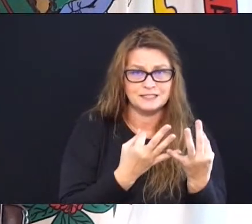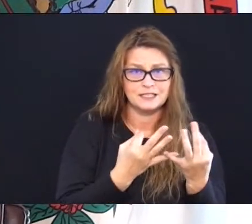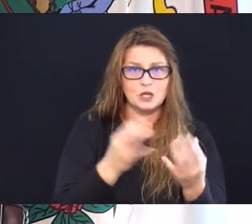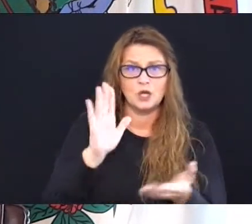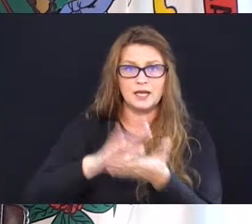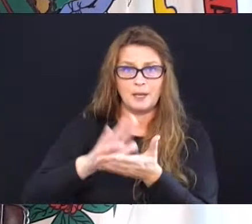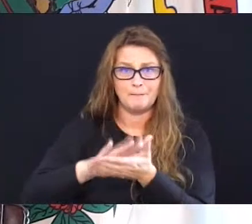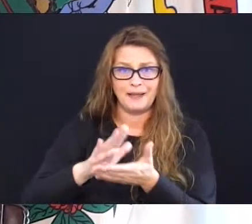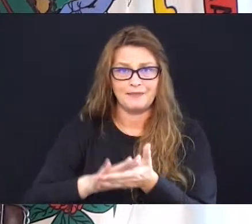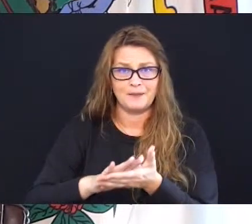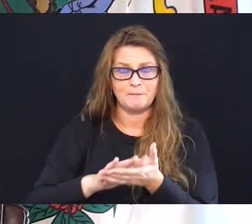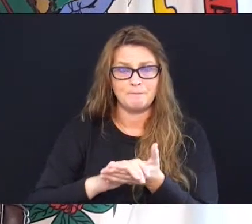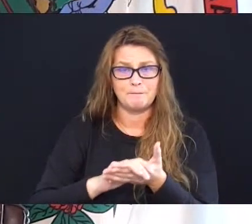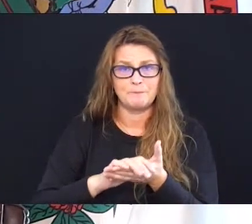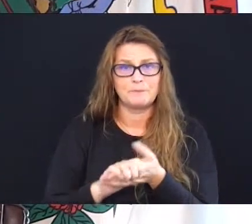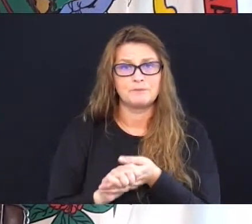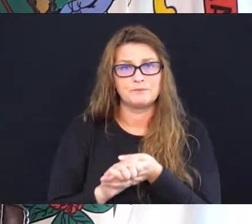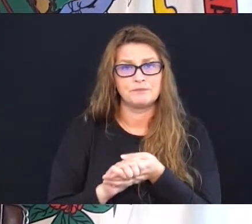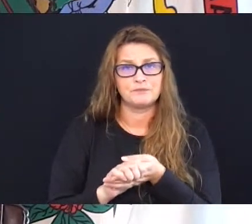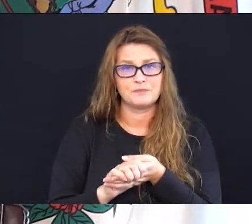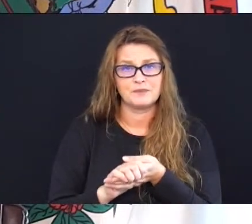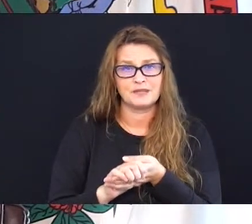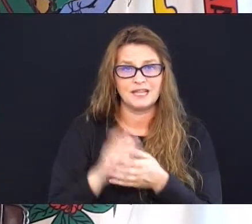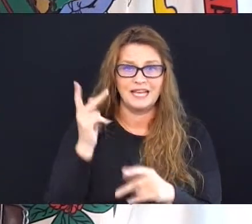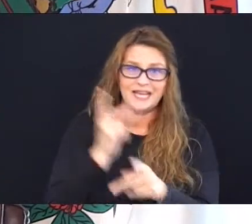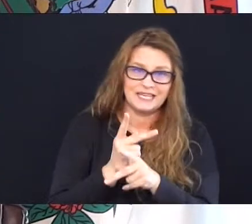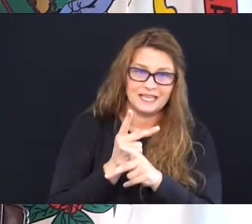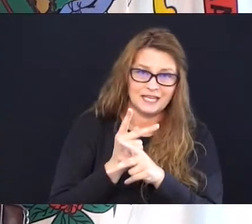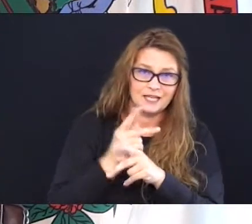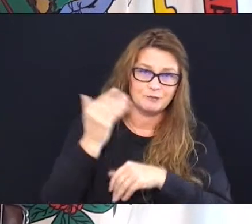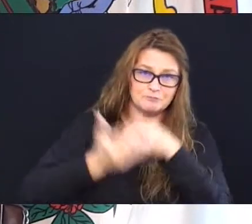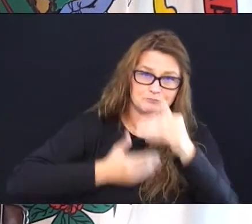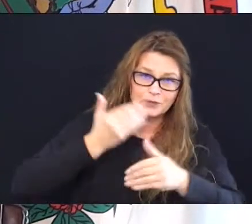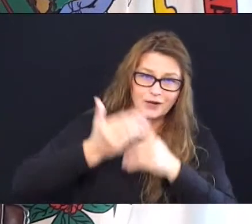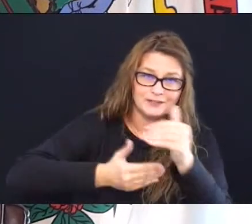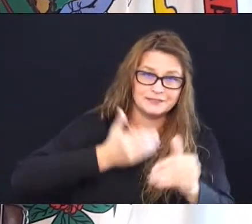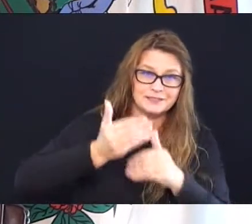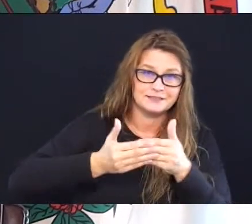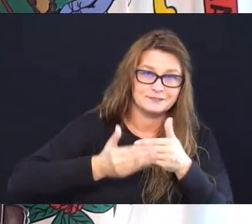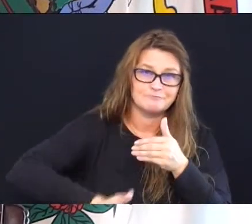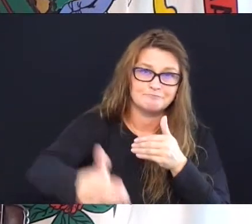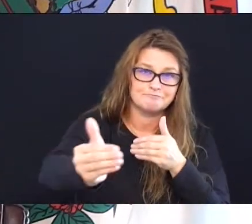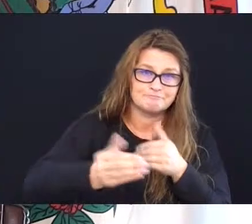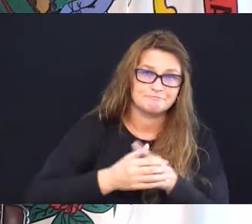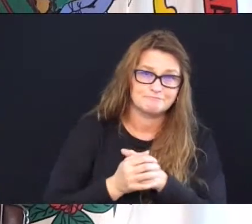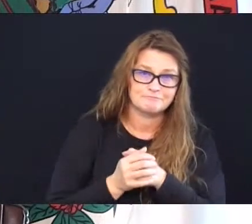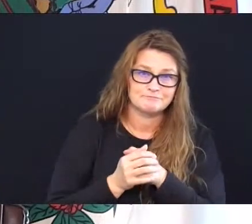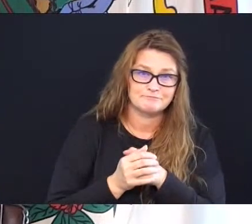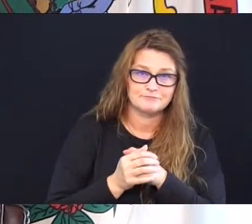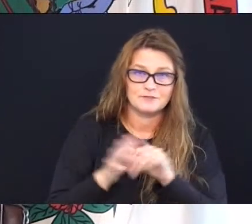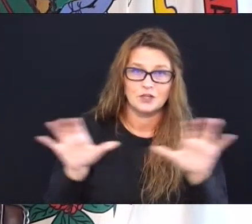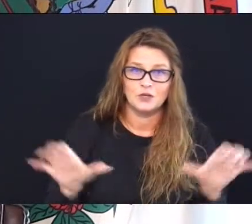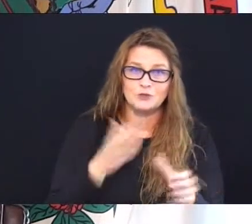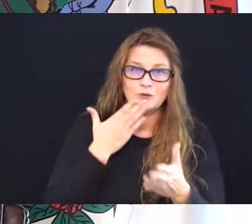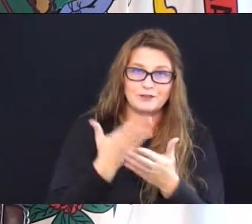commend them in every way. Let's keep moving north. That's what we need to do in West Virginia. Keep doing